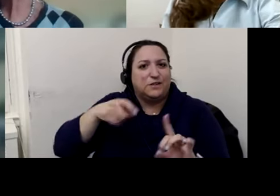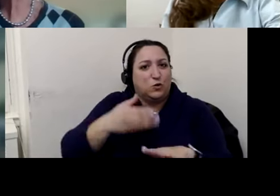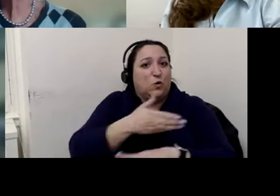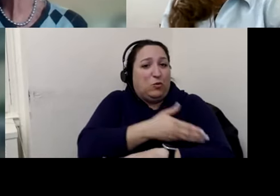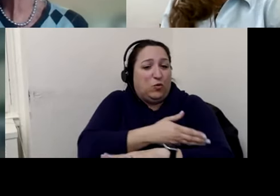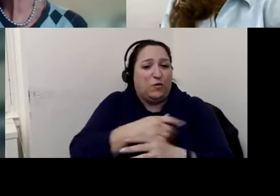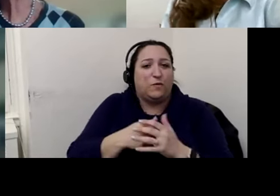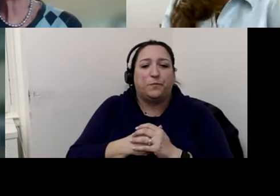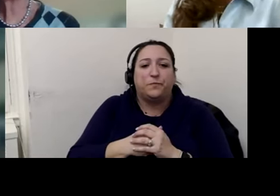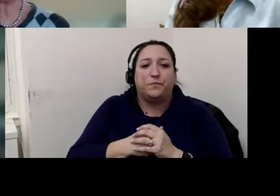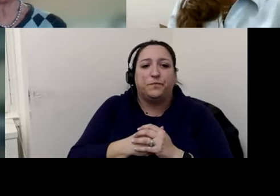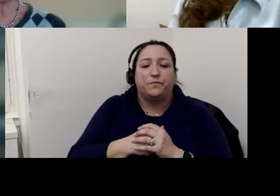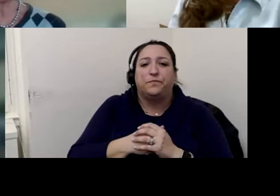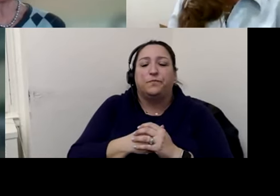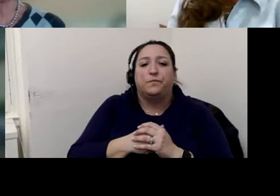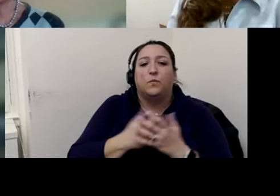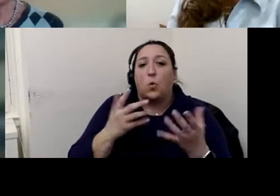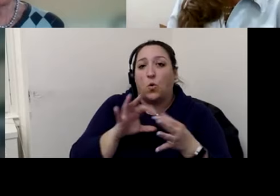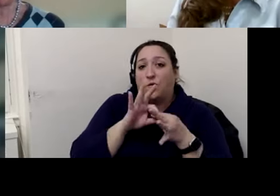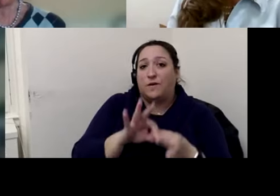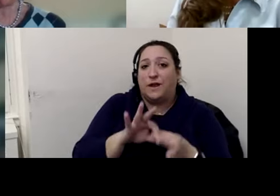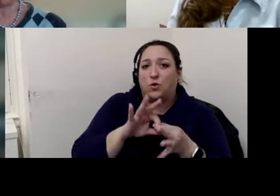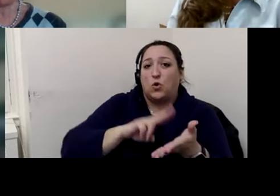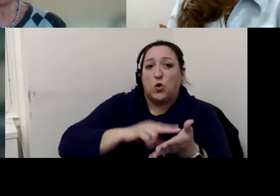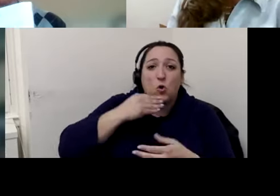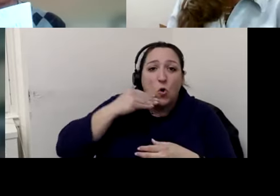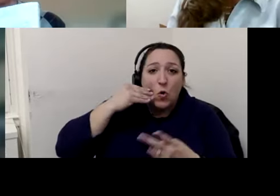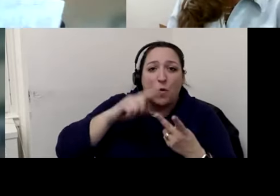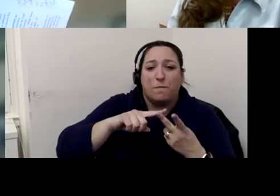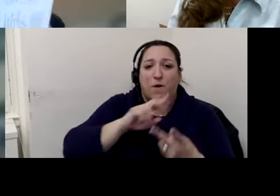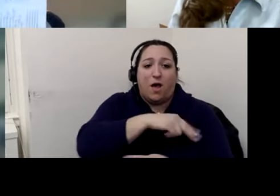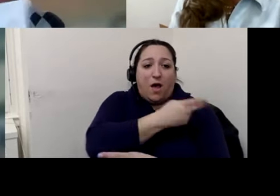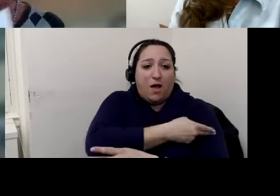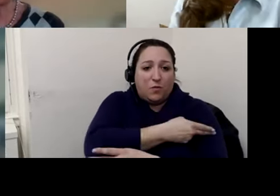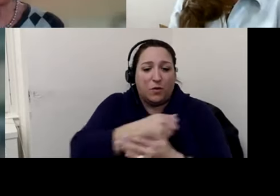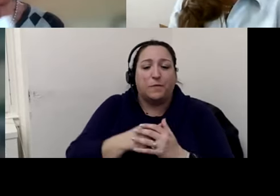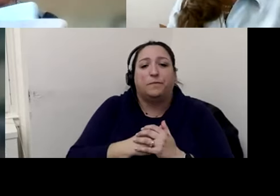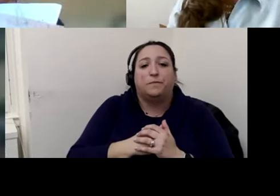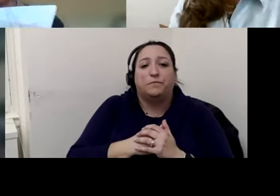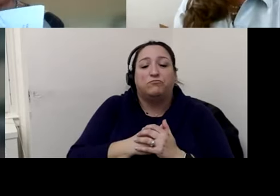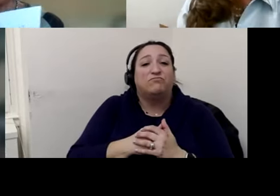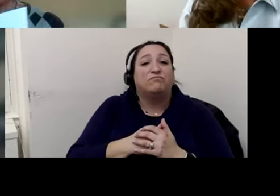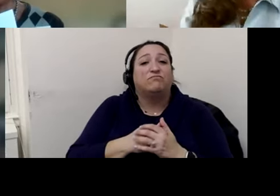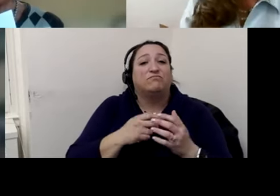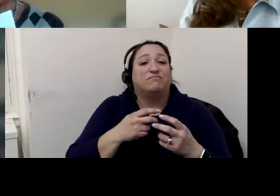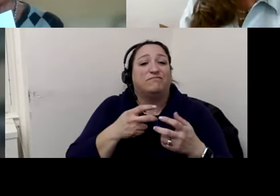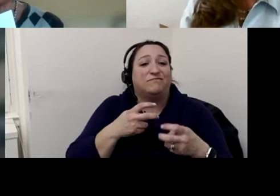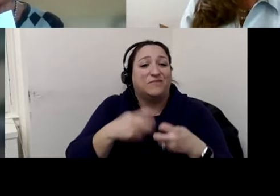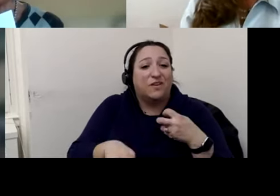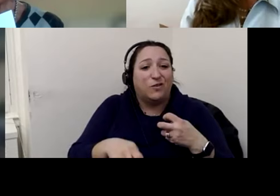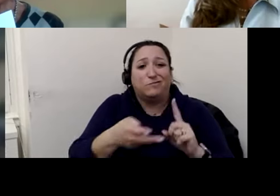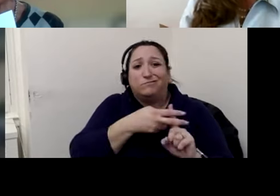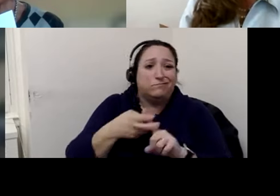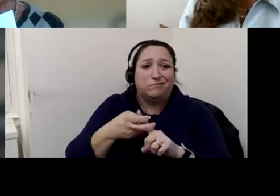improve are related to nursing homes and hospitalizations, difficulty recruiting and retaining